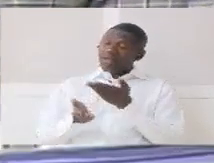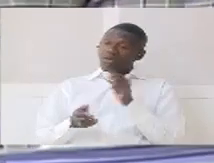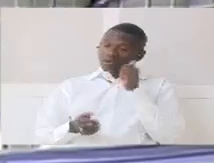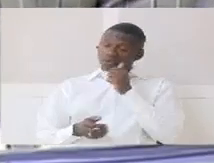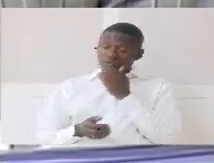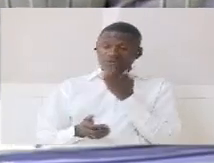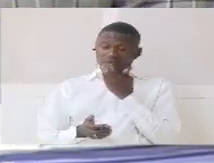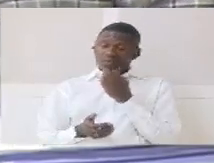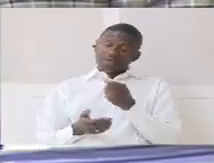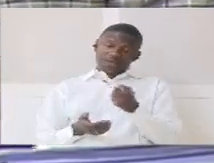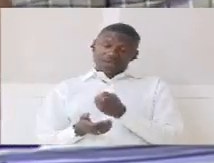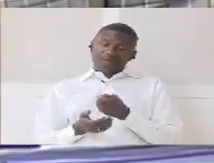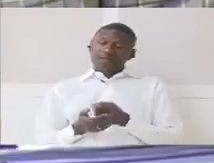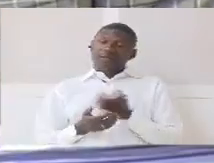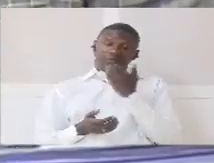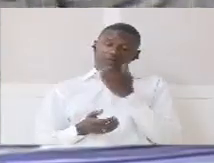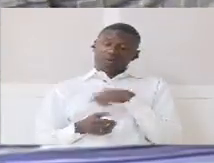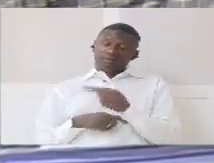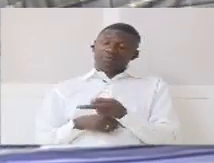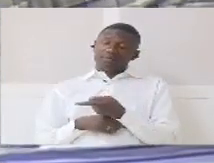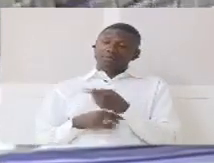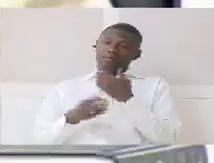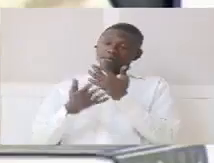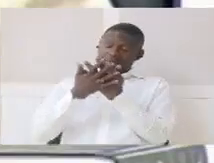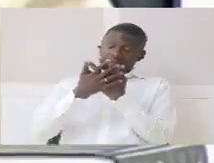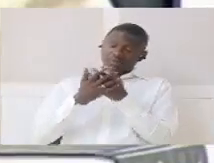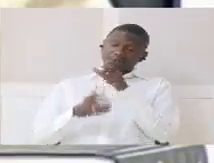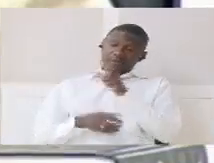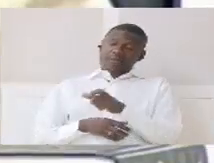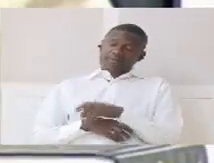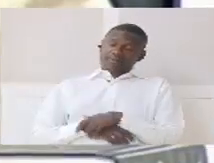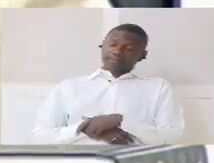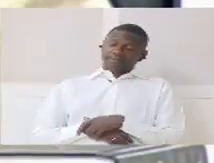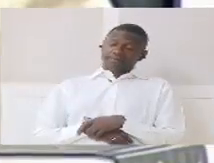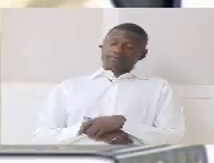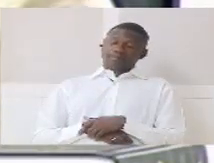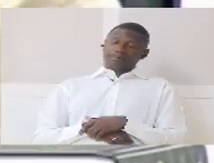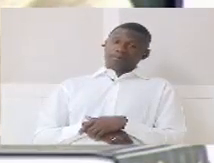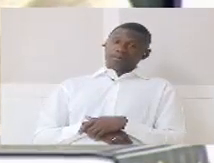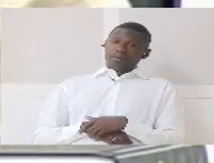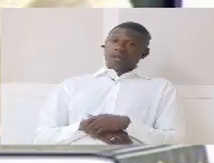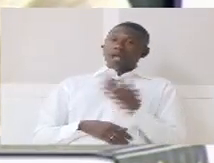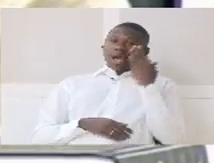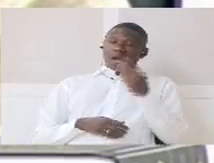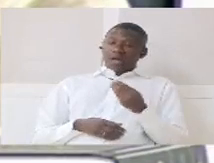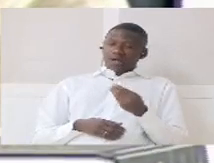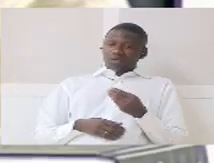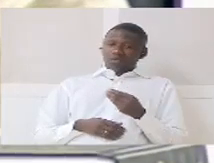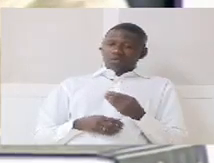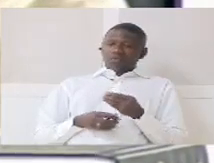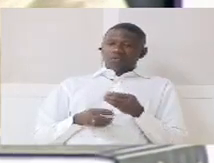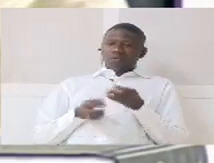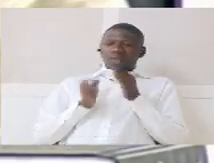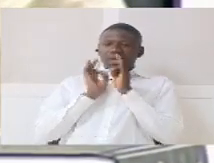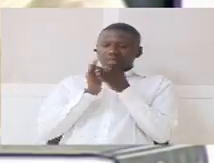describe David Coley's management of the prisons during his period? David Coley be maralola nyamen kasola ite ba kuo